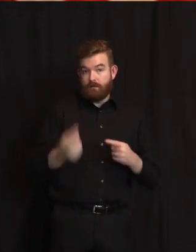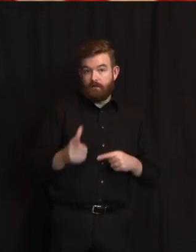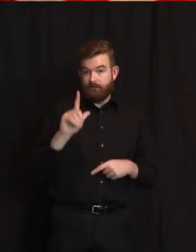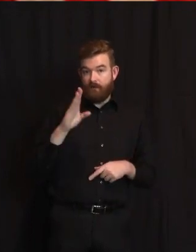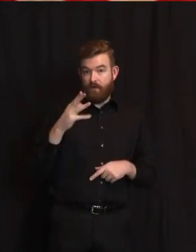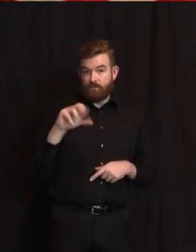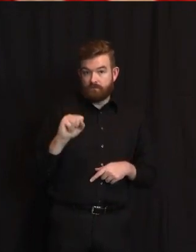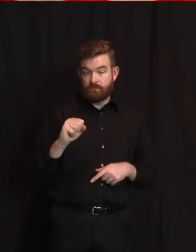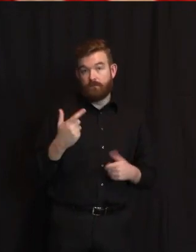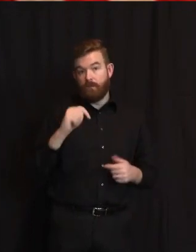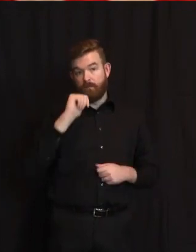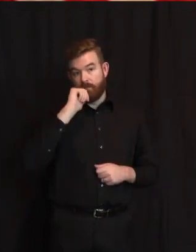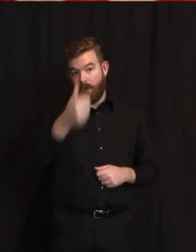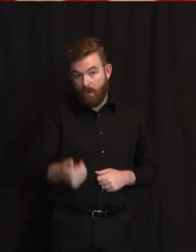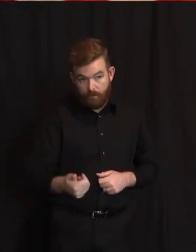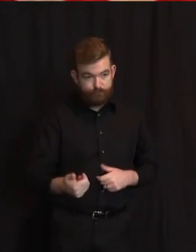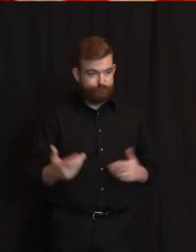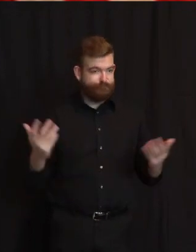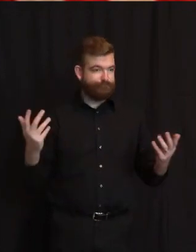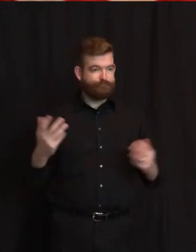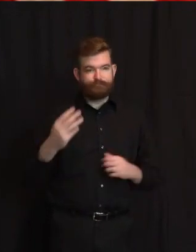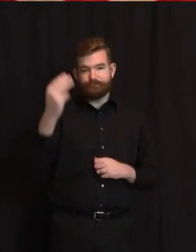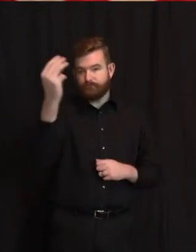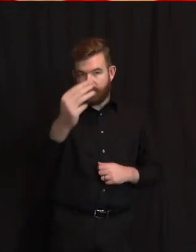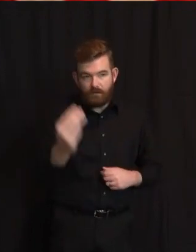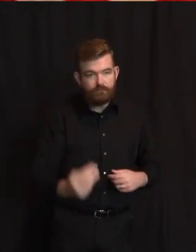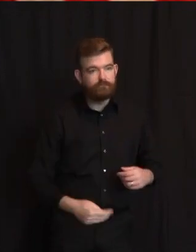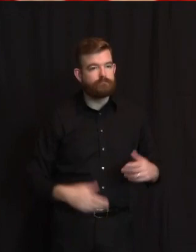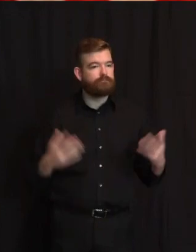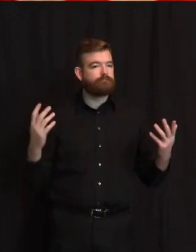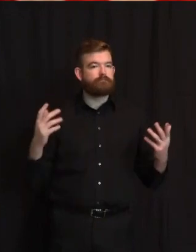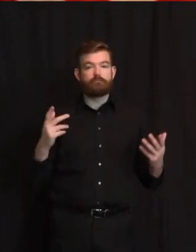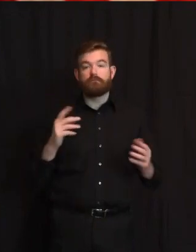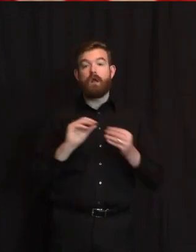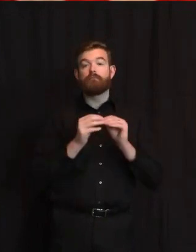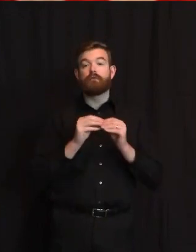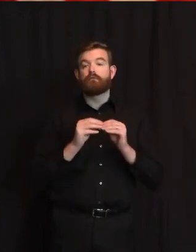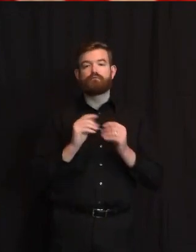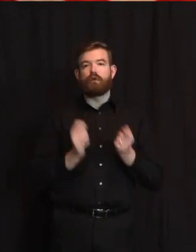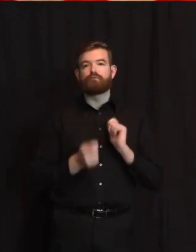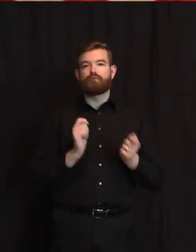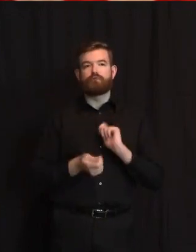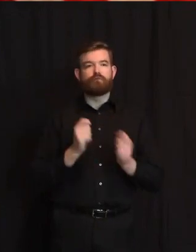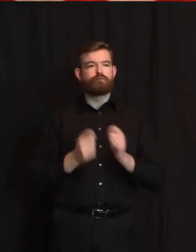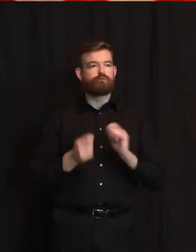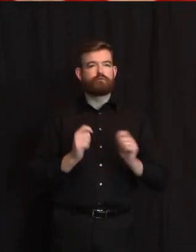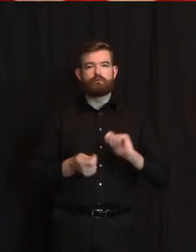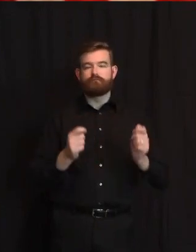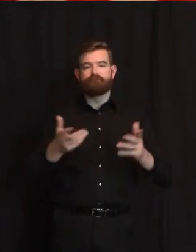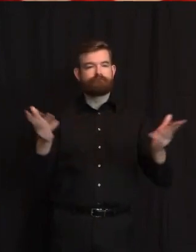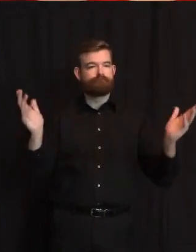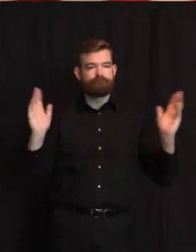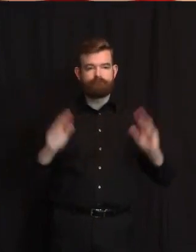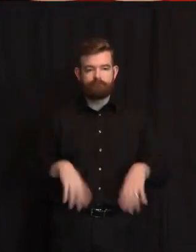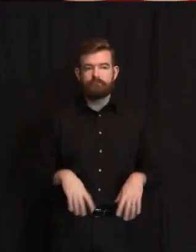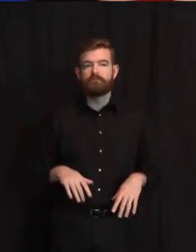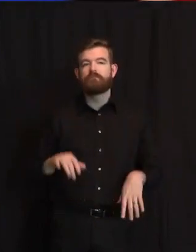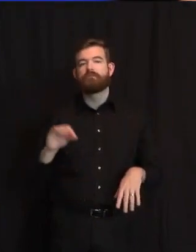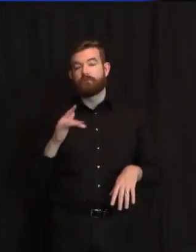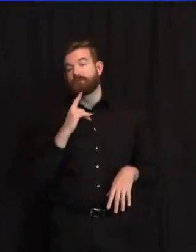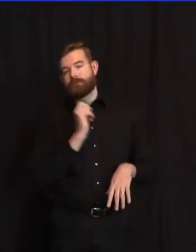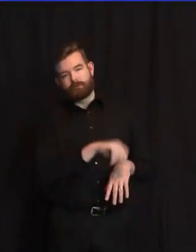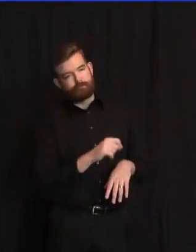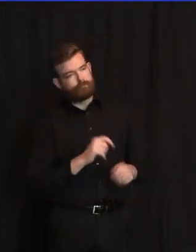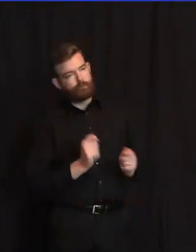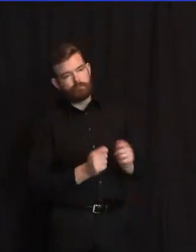on paper or 48 hours from now, may be very different, right? Is that fair to say? Exactly. Remember, at one point it was